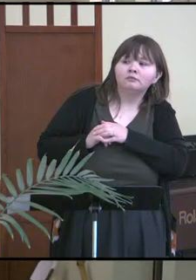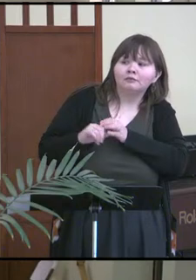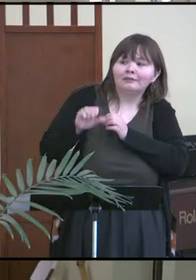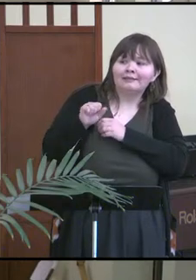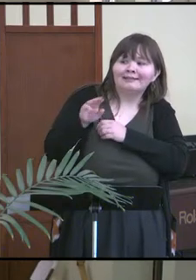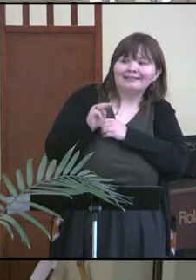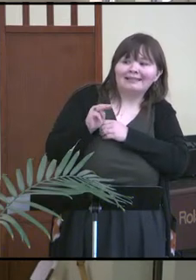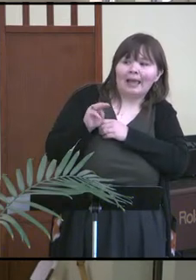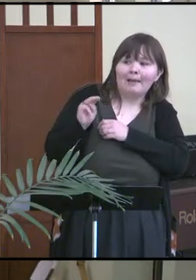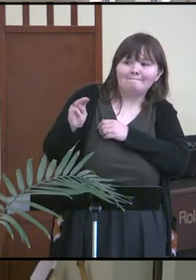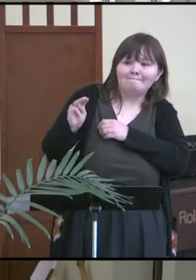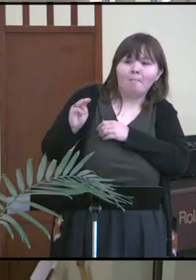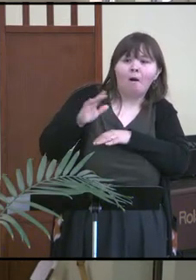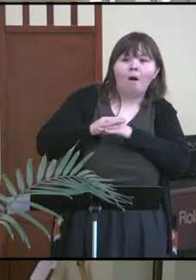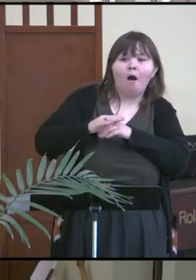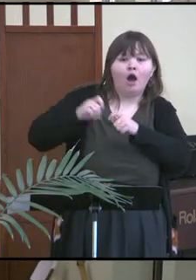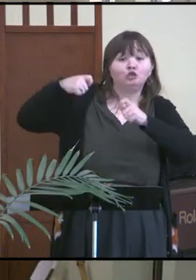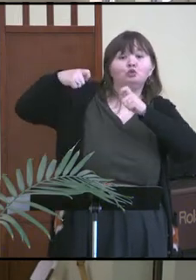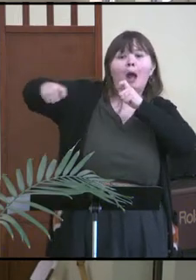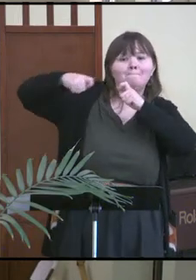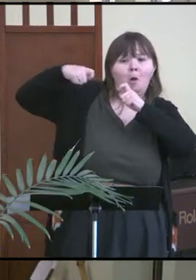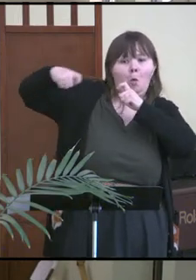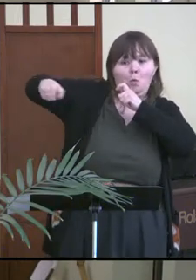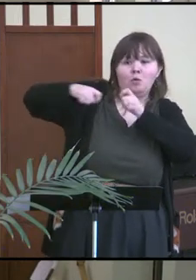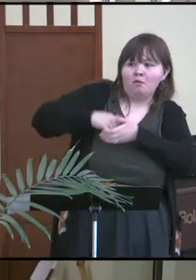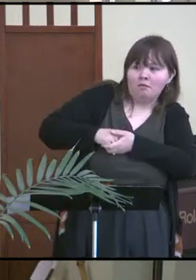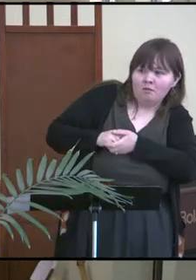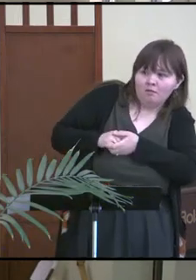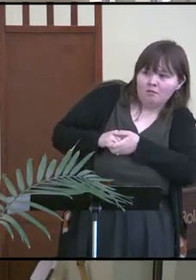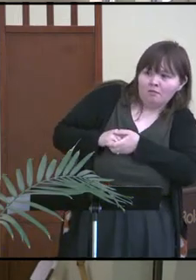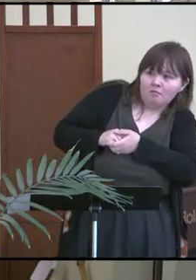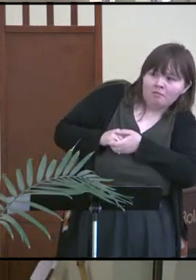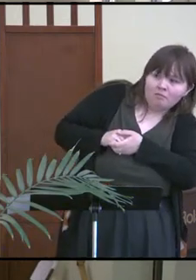Sam Morozov on trombone.